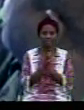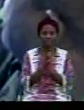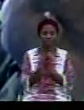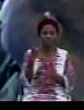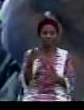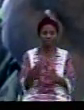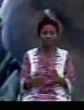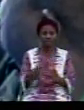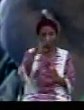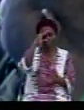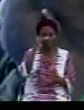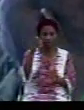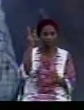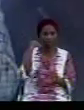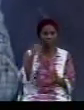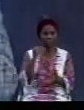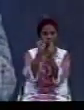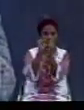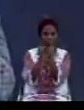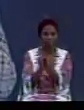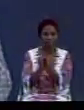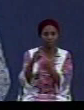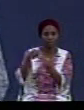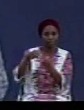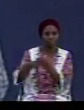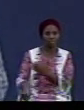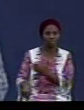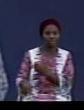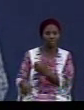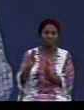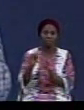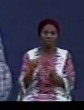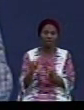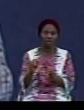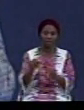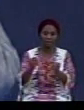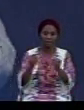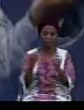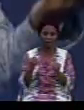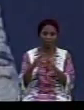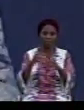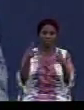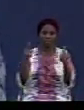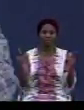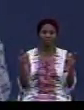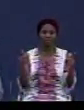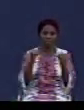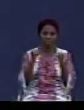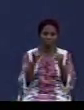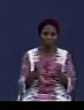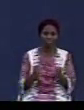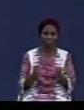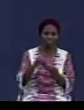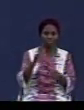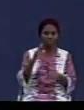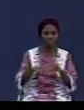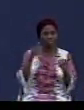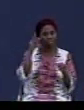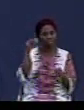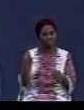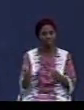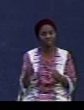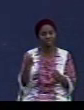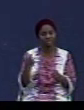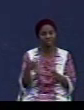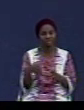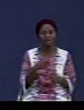tied down by power greater, higher, stronger than himself. And when